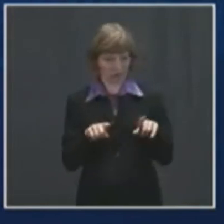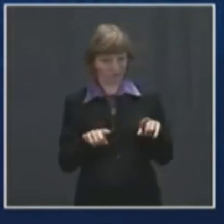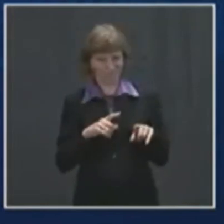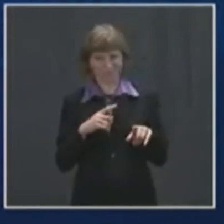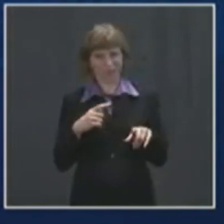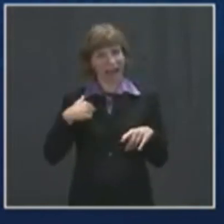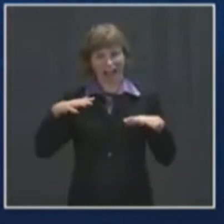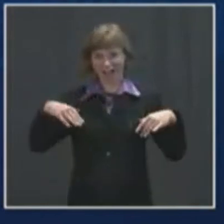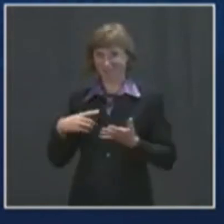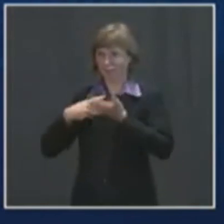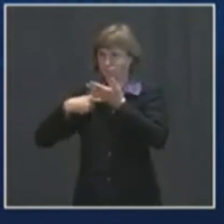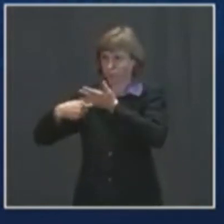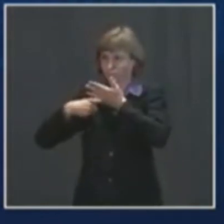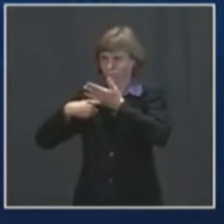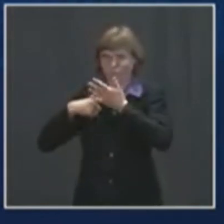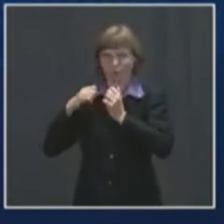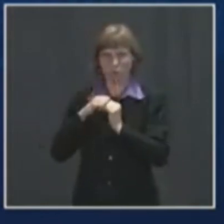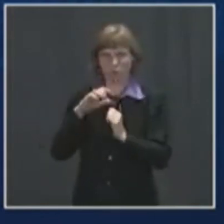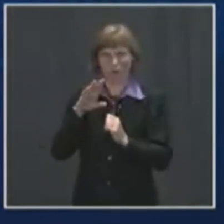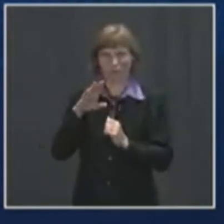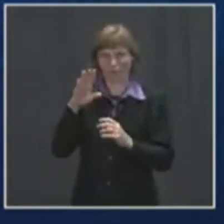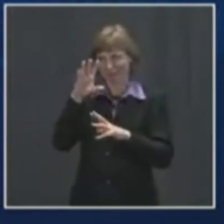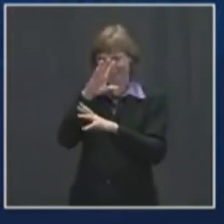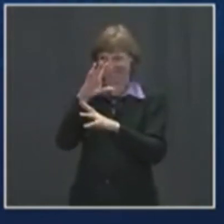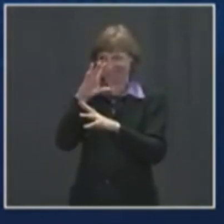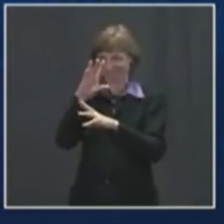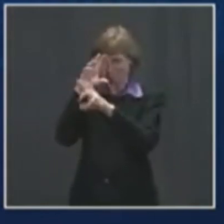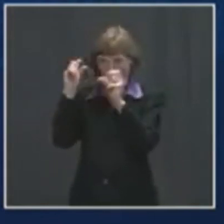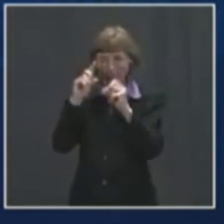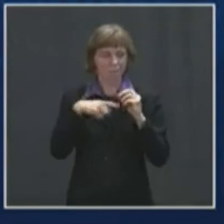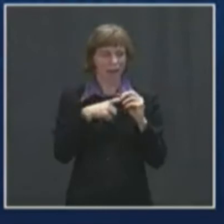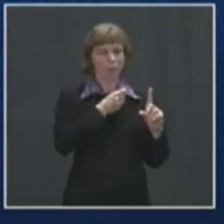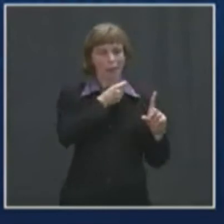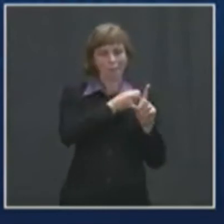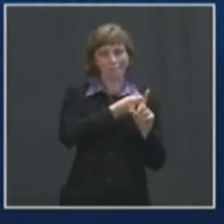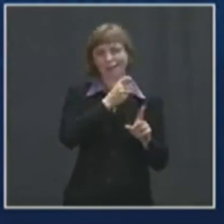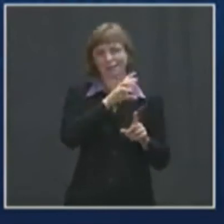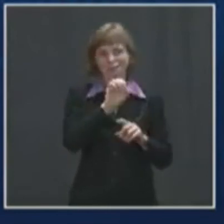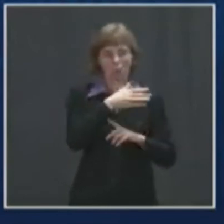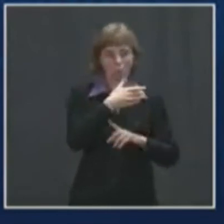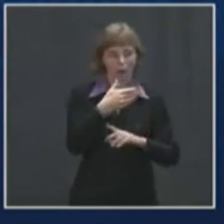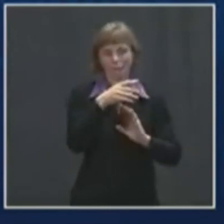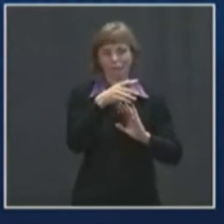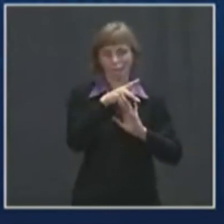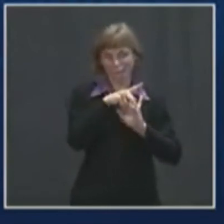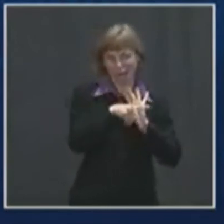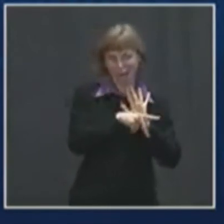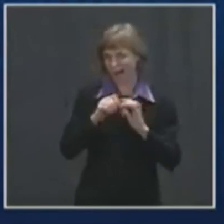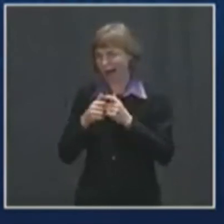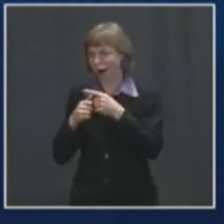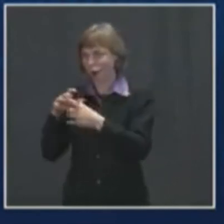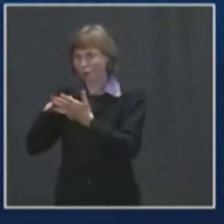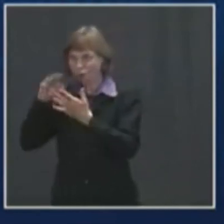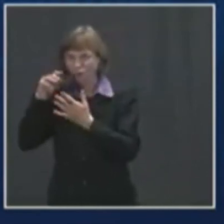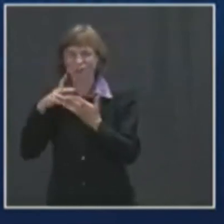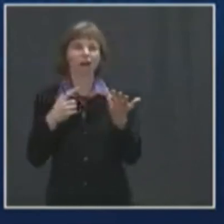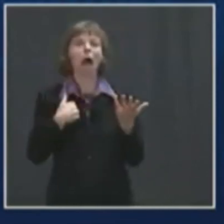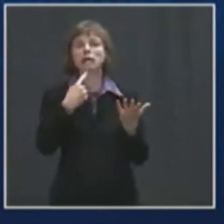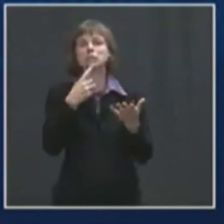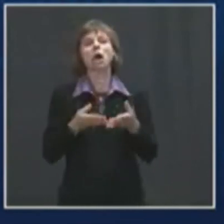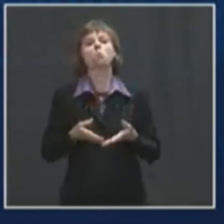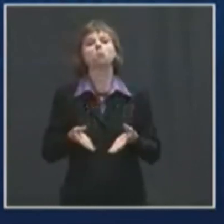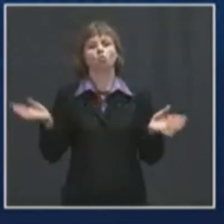with him about the impacts of the Obama administration policies on his thinking. I can say broadly speaking, because there are people who,